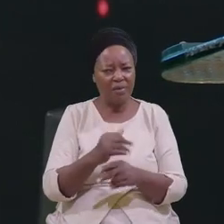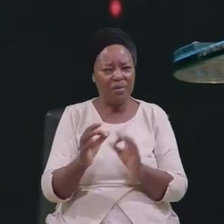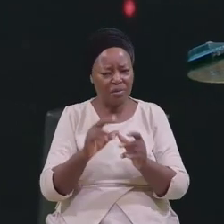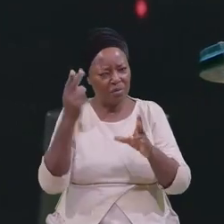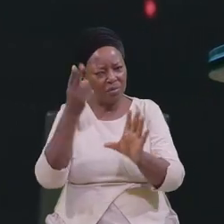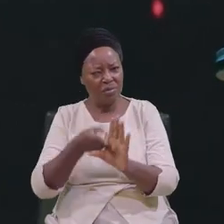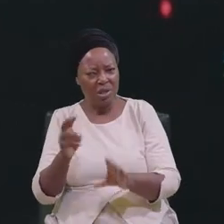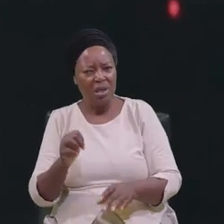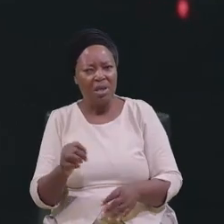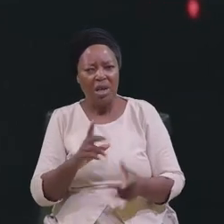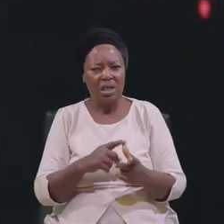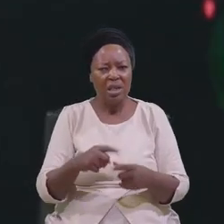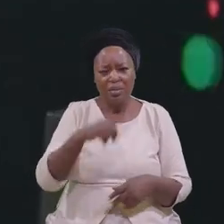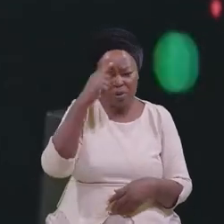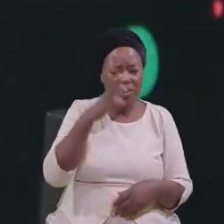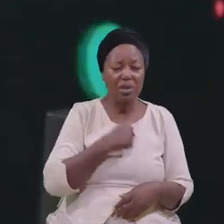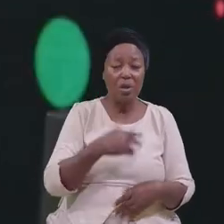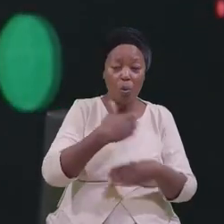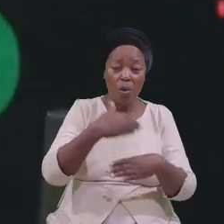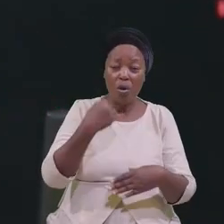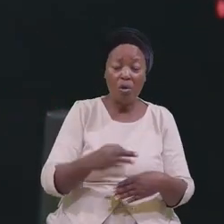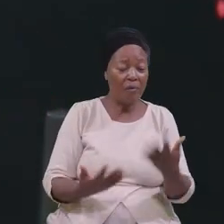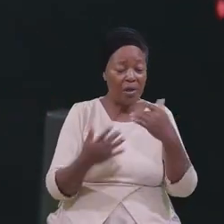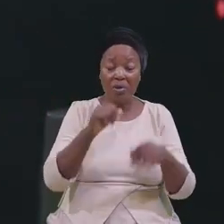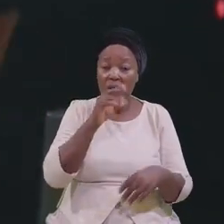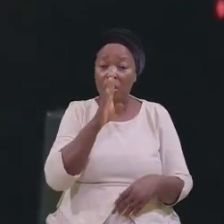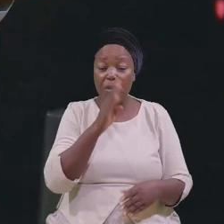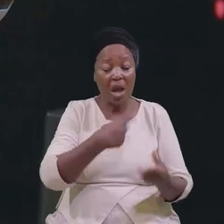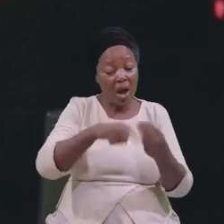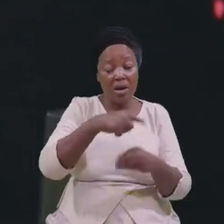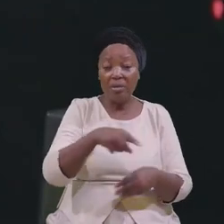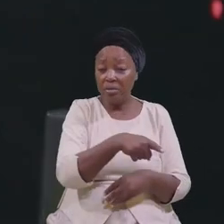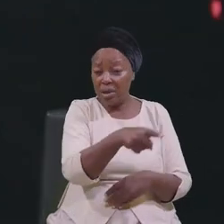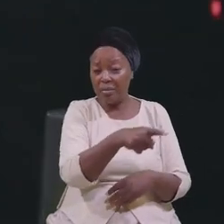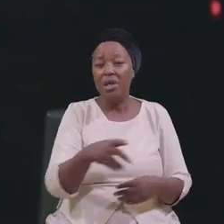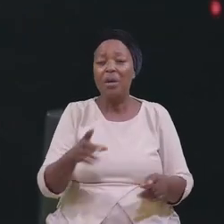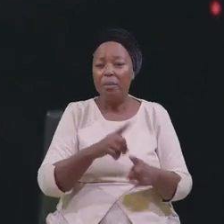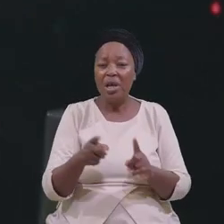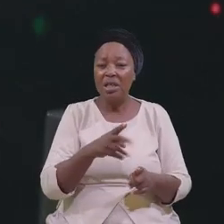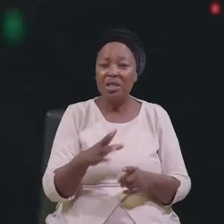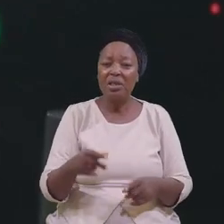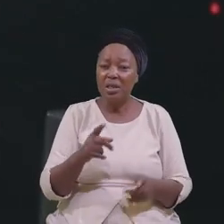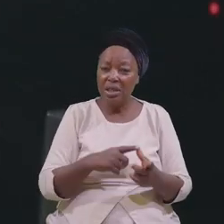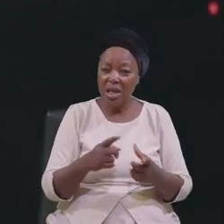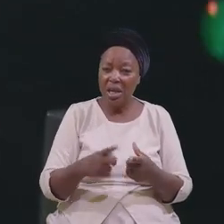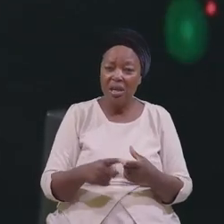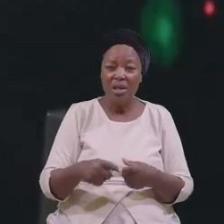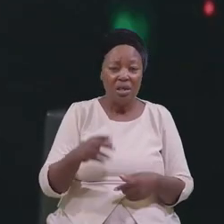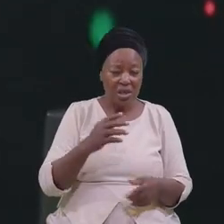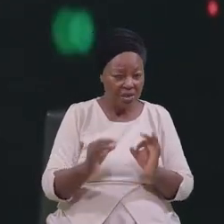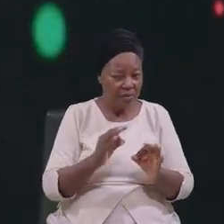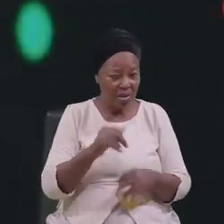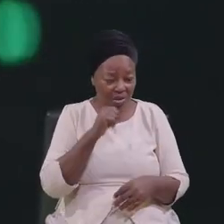the wall of fire will not be around the Babylonish person, then you lose the wall of fire around you. Keep